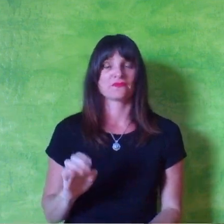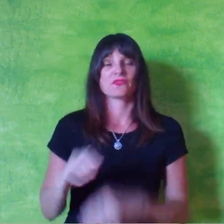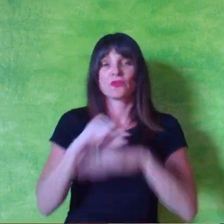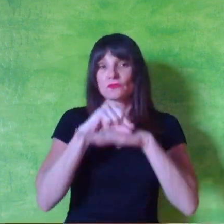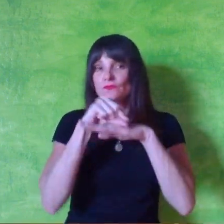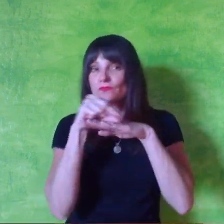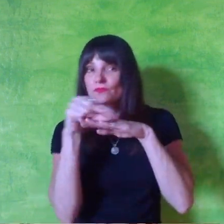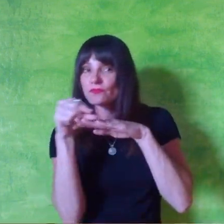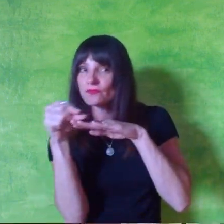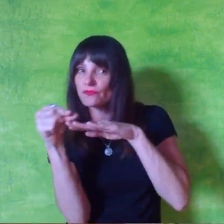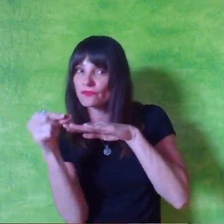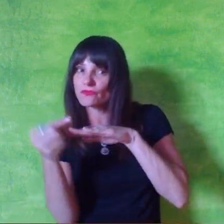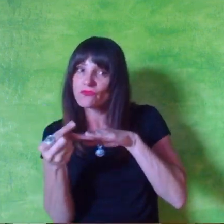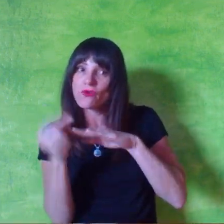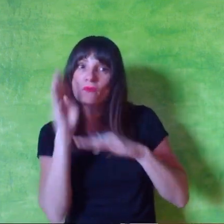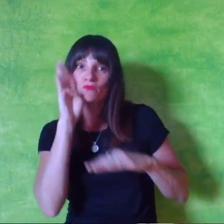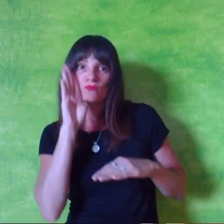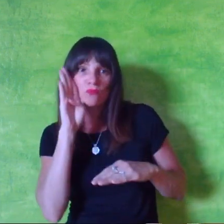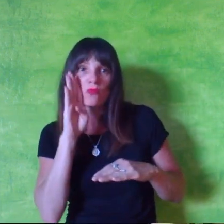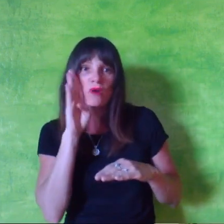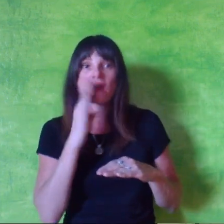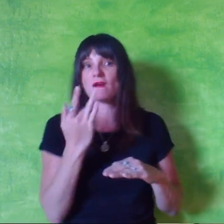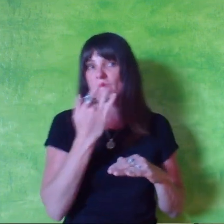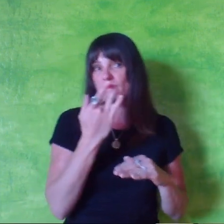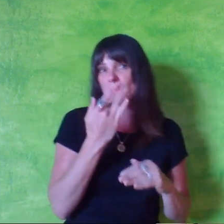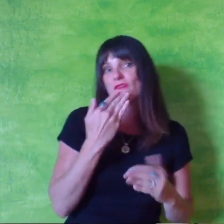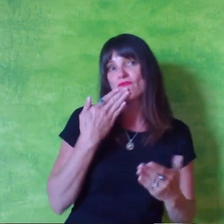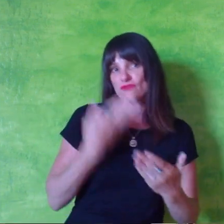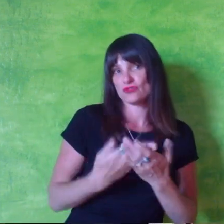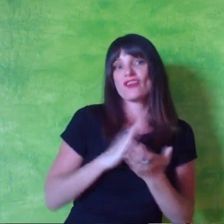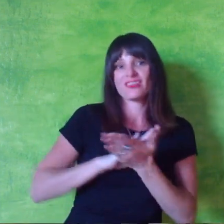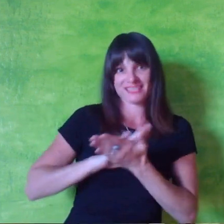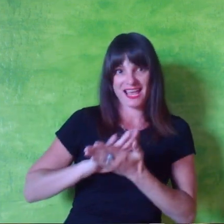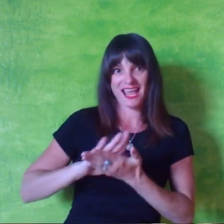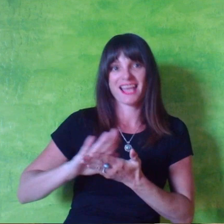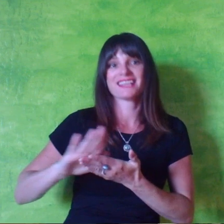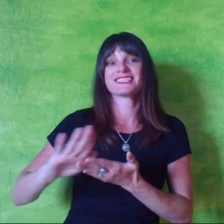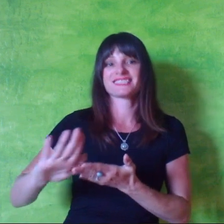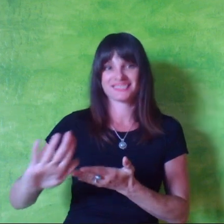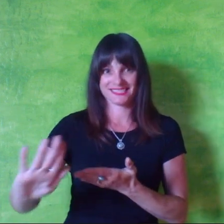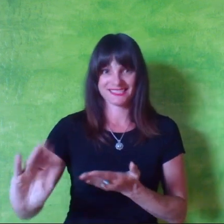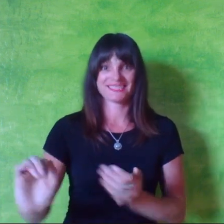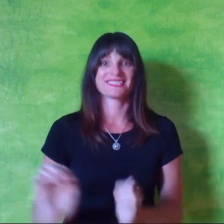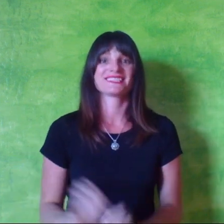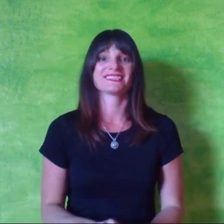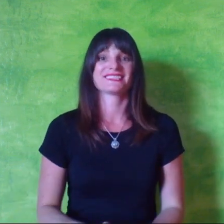flavor in it. So you have all the different kinds of the cuts